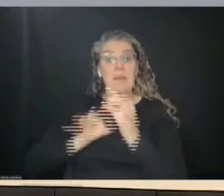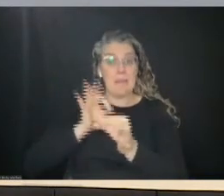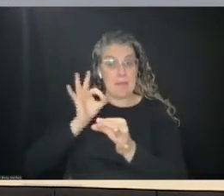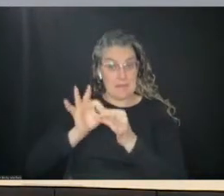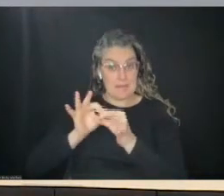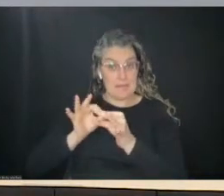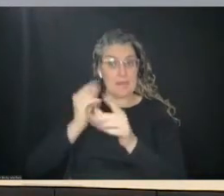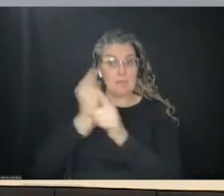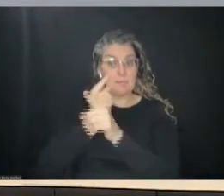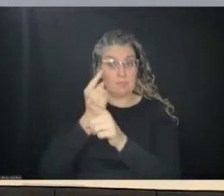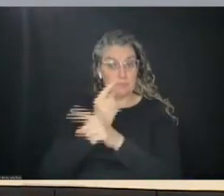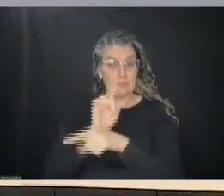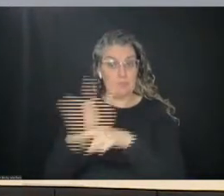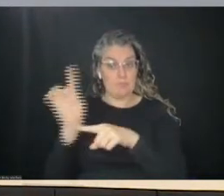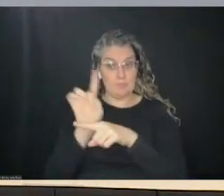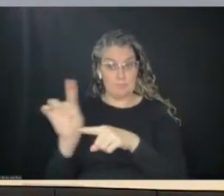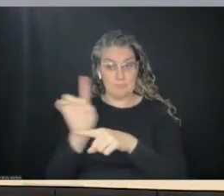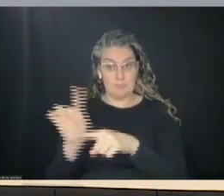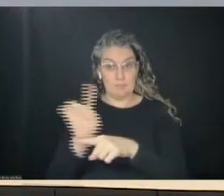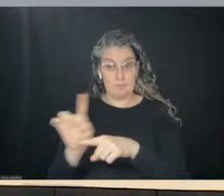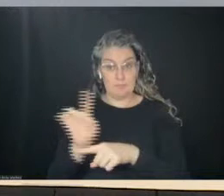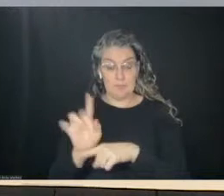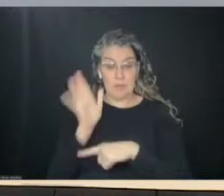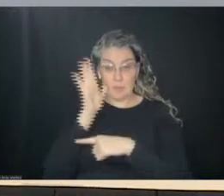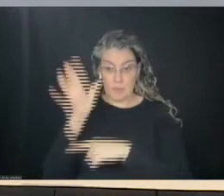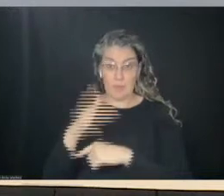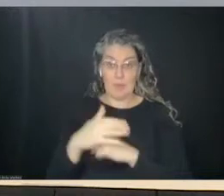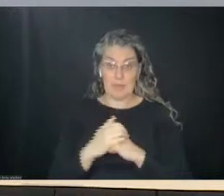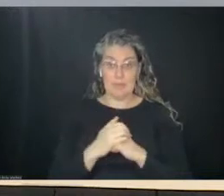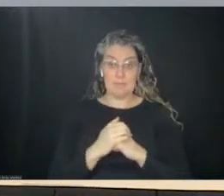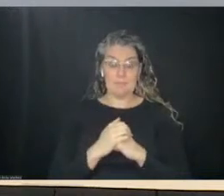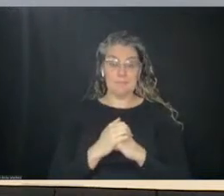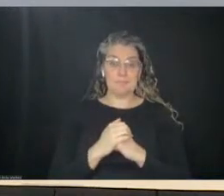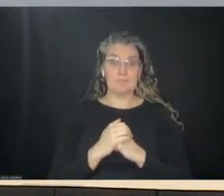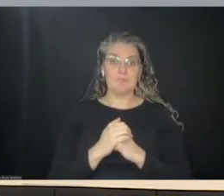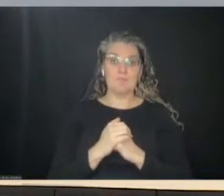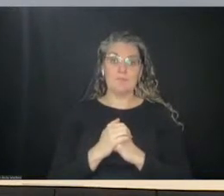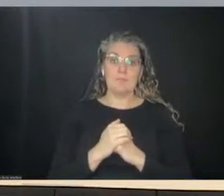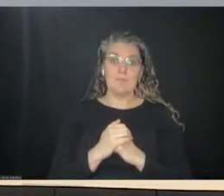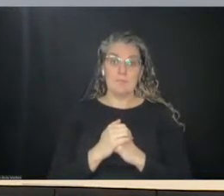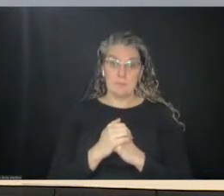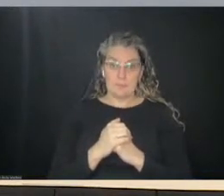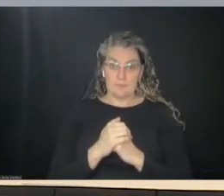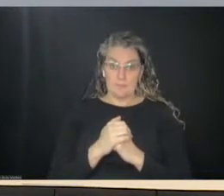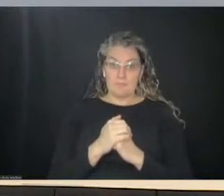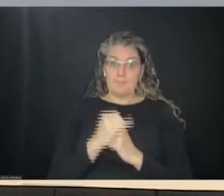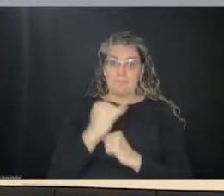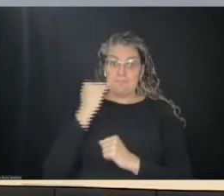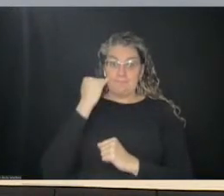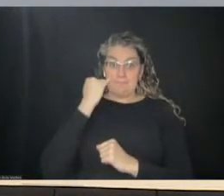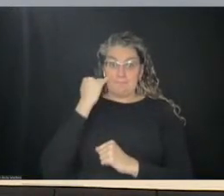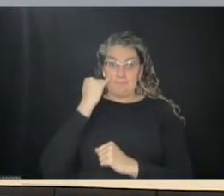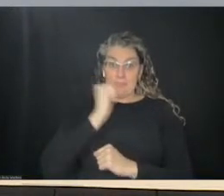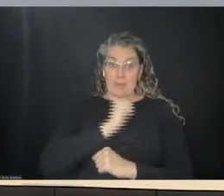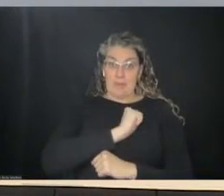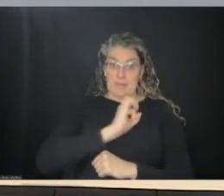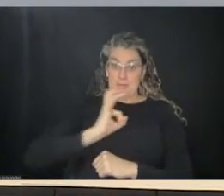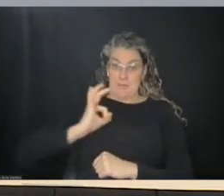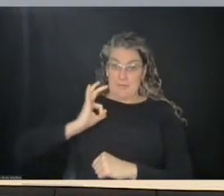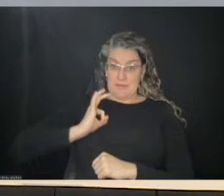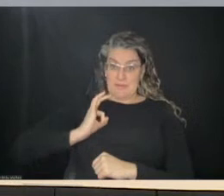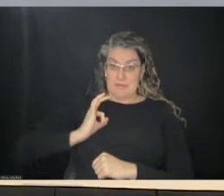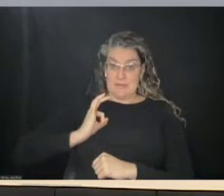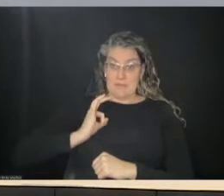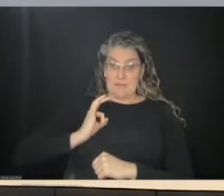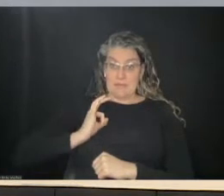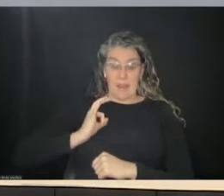For the time being, the request for unvaccinated staff in homes with low staff vaccine rates to be tested regularly is a